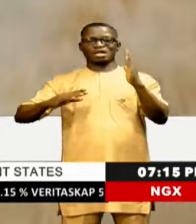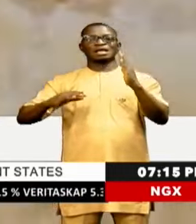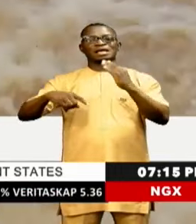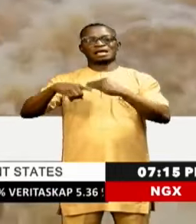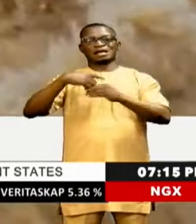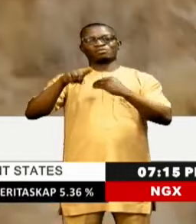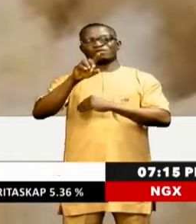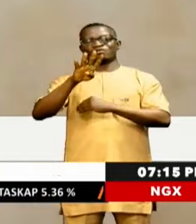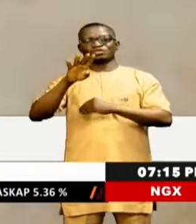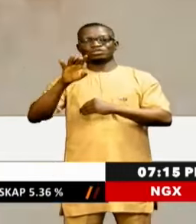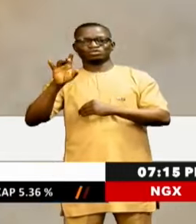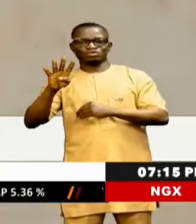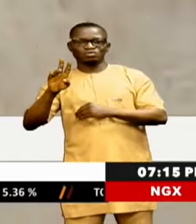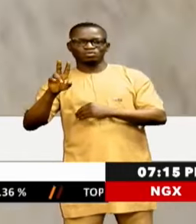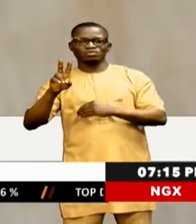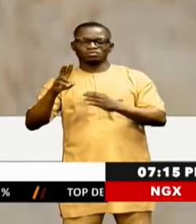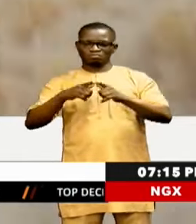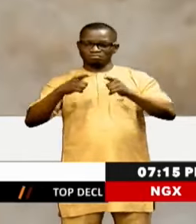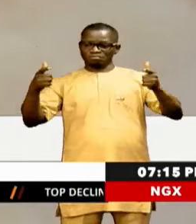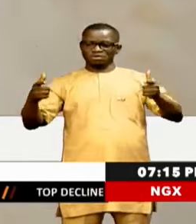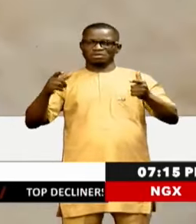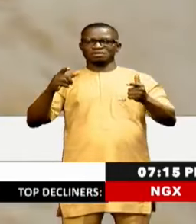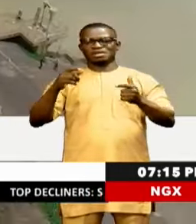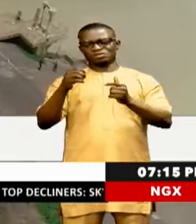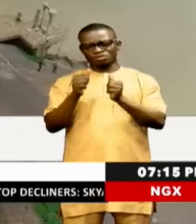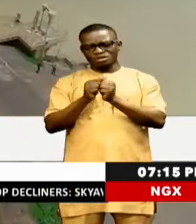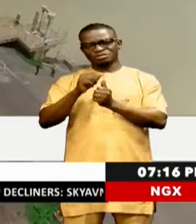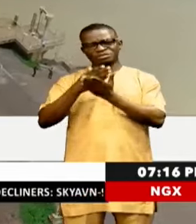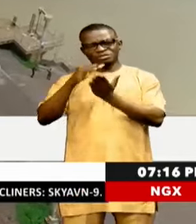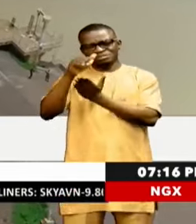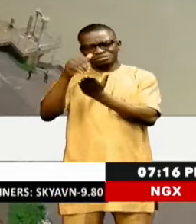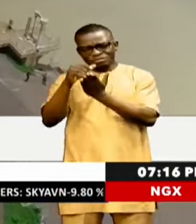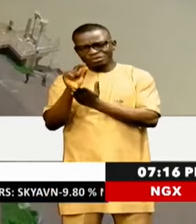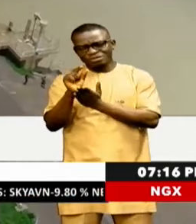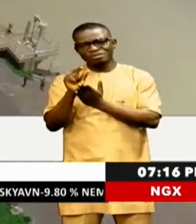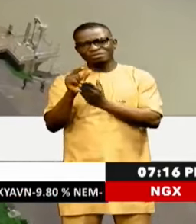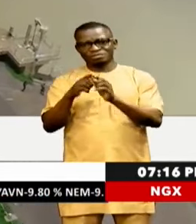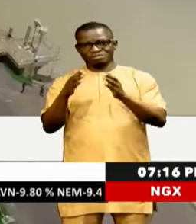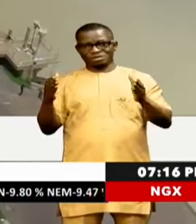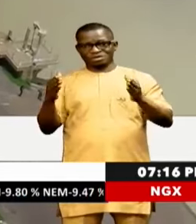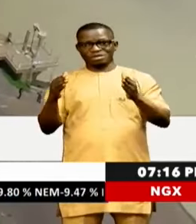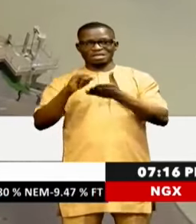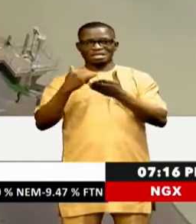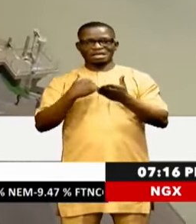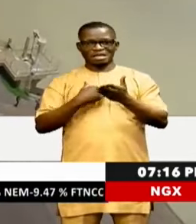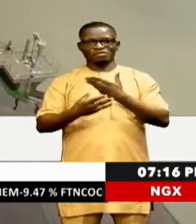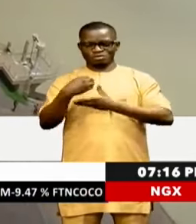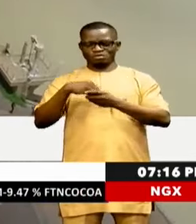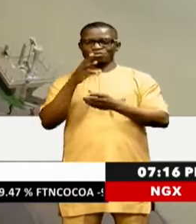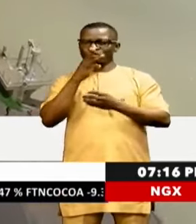dams, 59 medium, and 207 small dams, which serve various purposes, including water